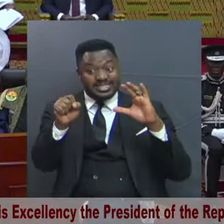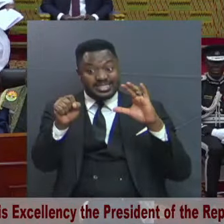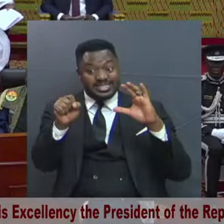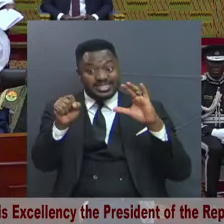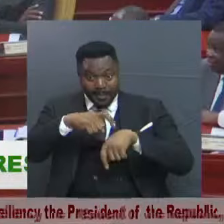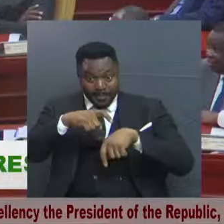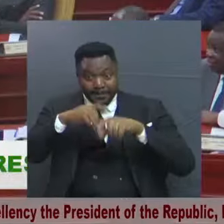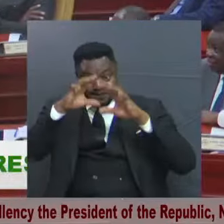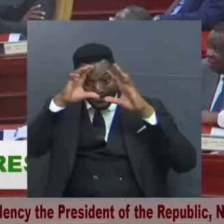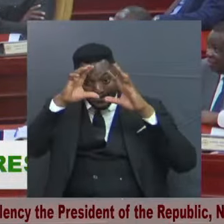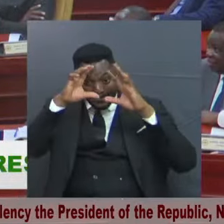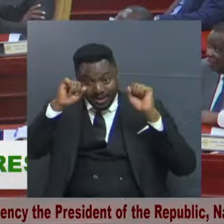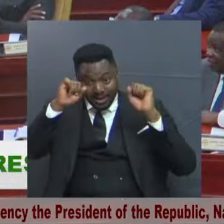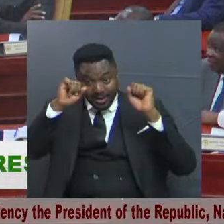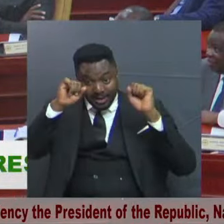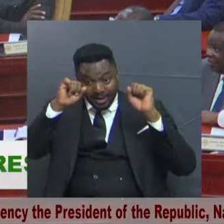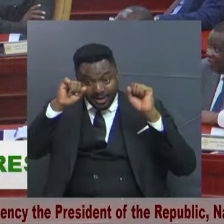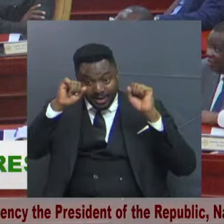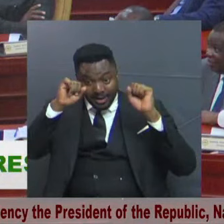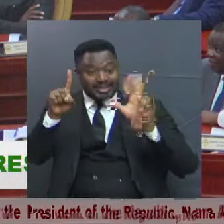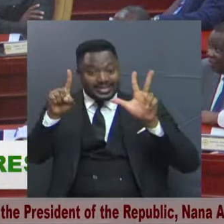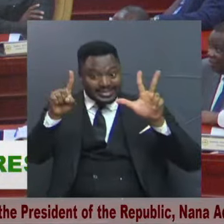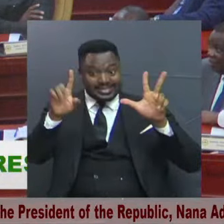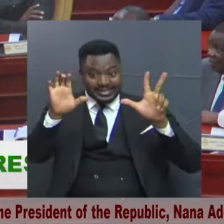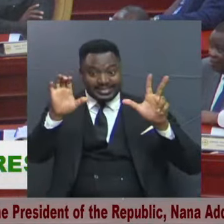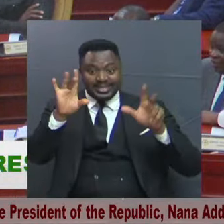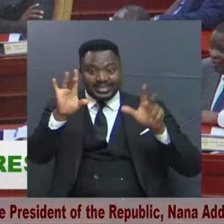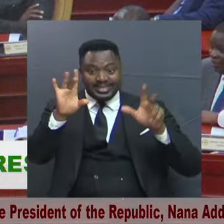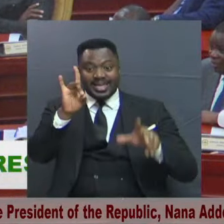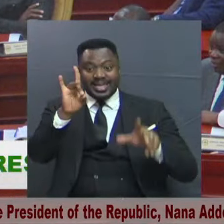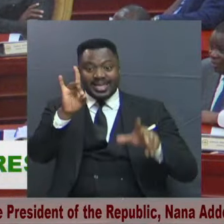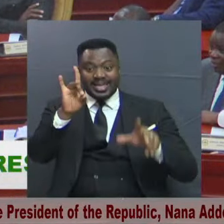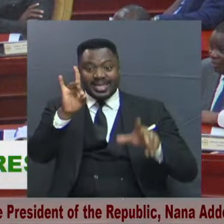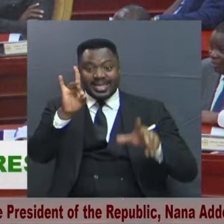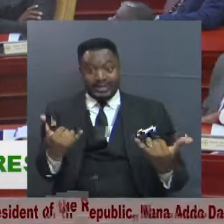of president president muhamad $1 3 cities